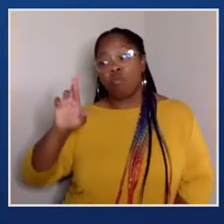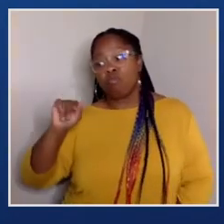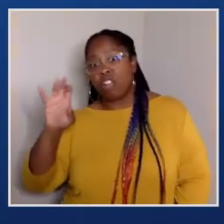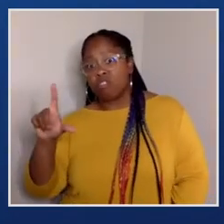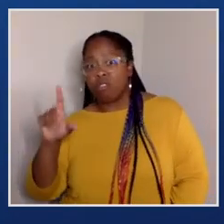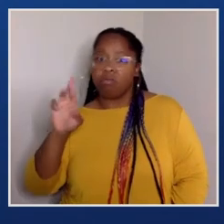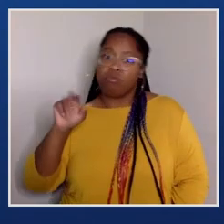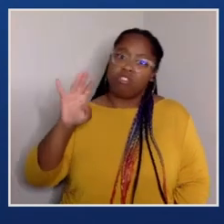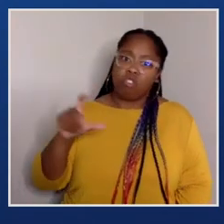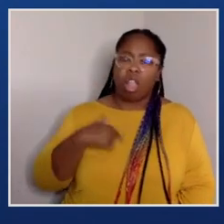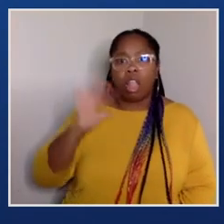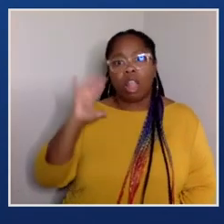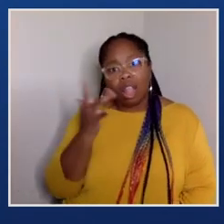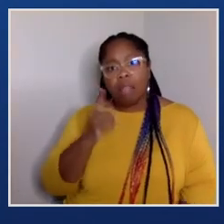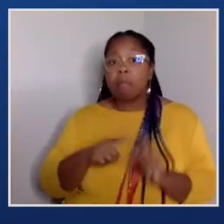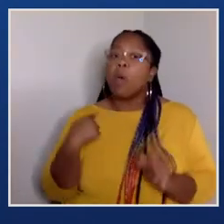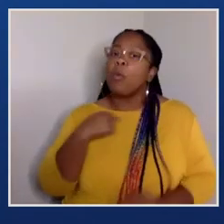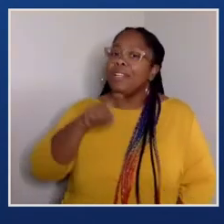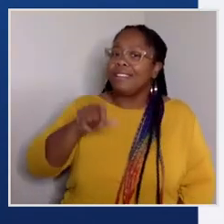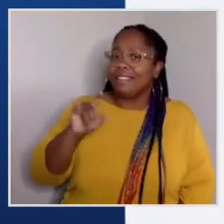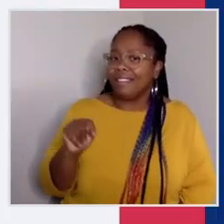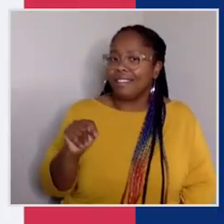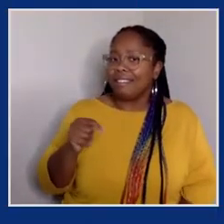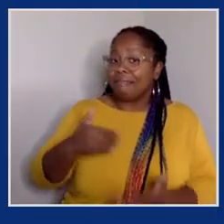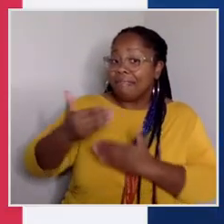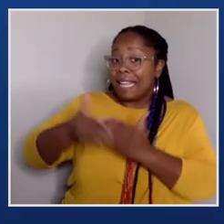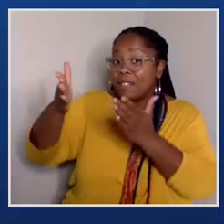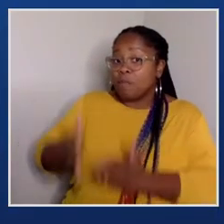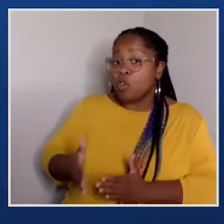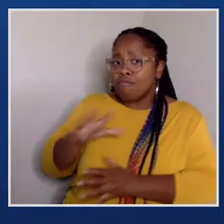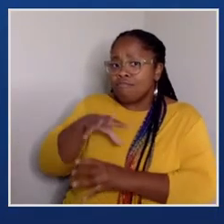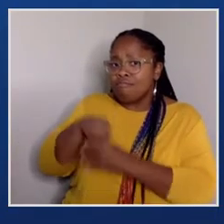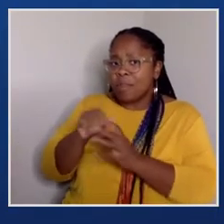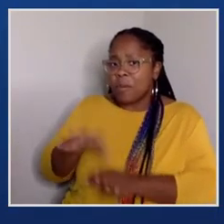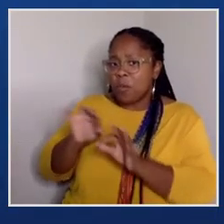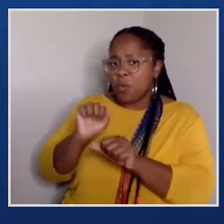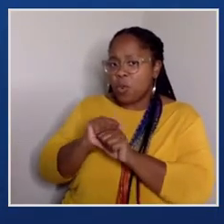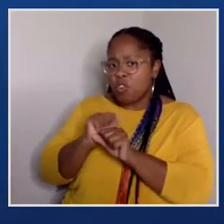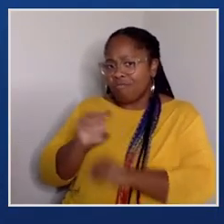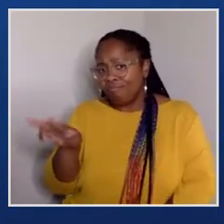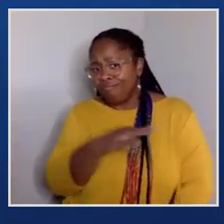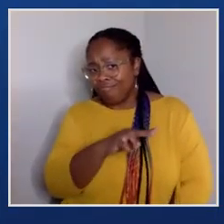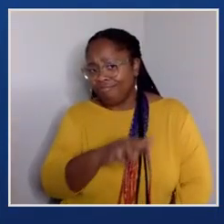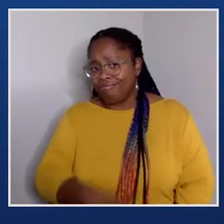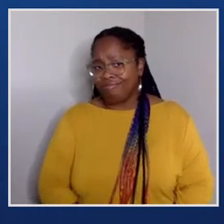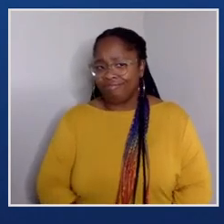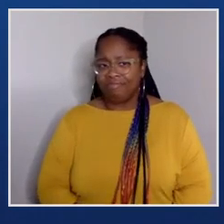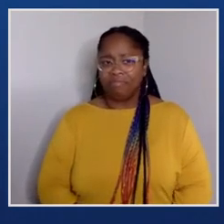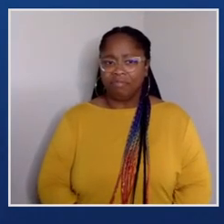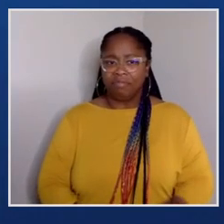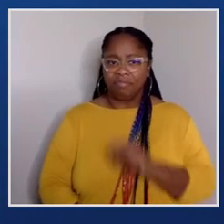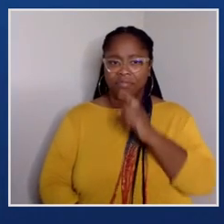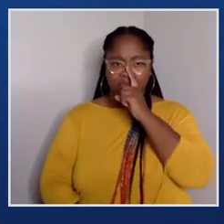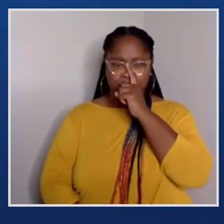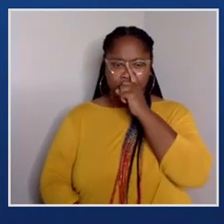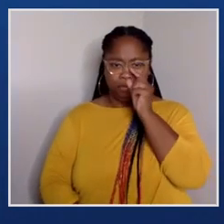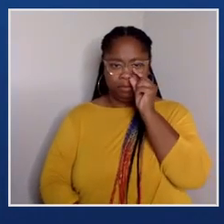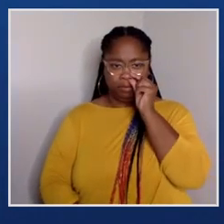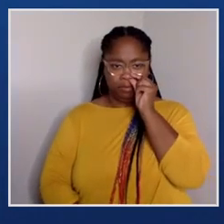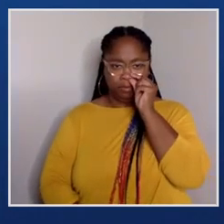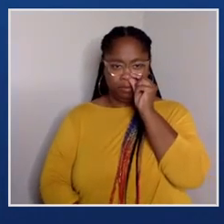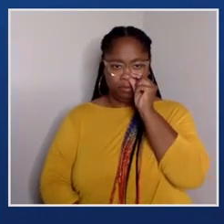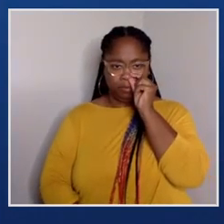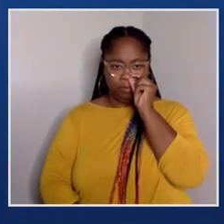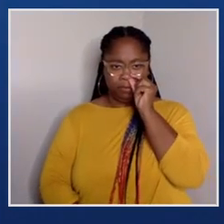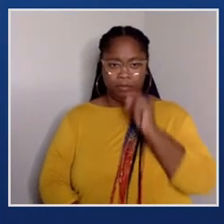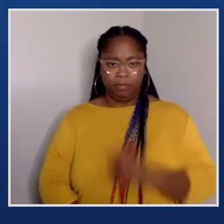it. This next guest is doing important work. Check it out. Run to me. I met you halfway, all lives,